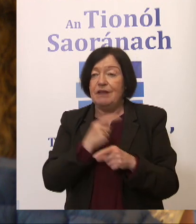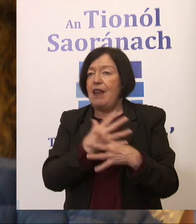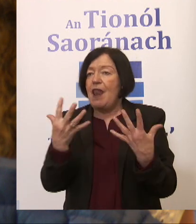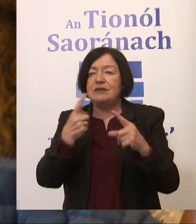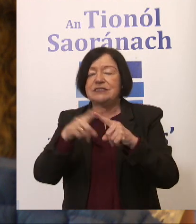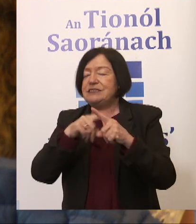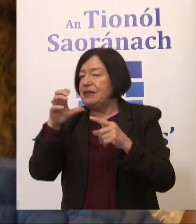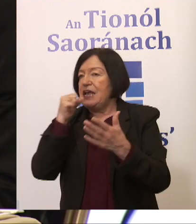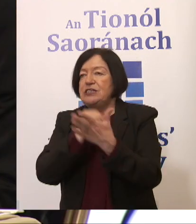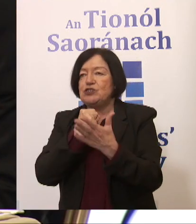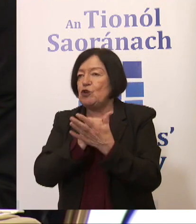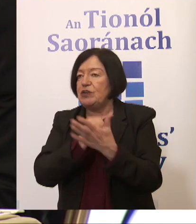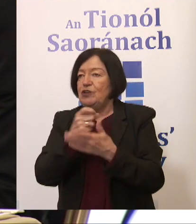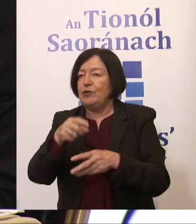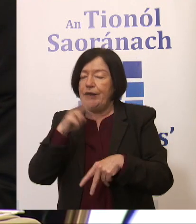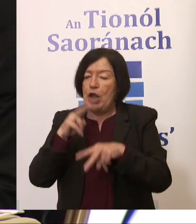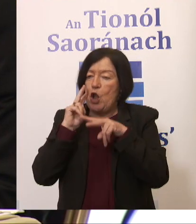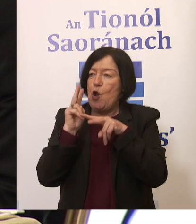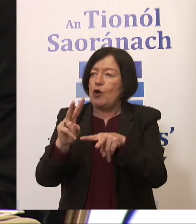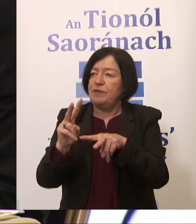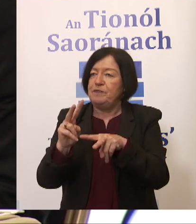different case studies you can look at.